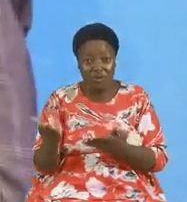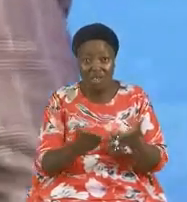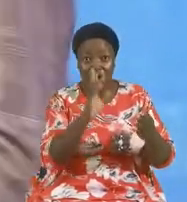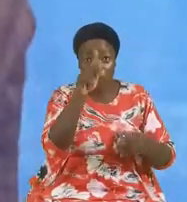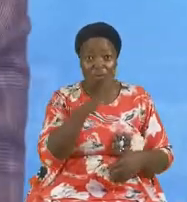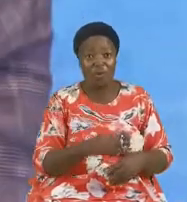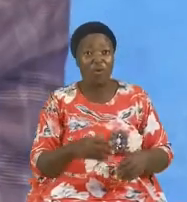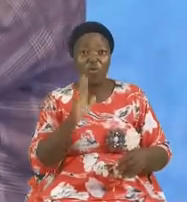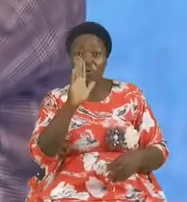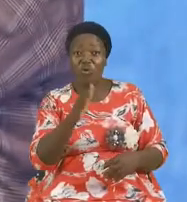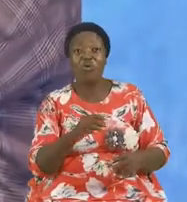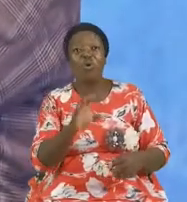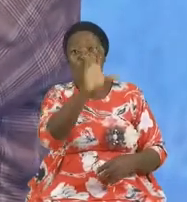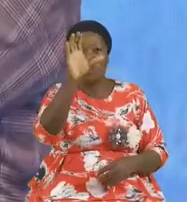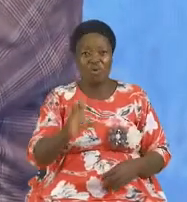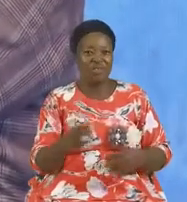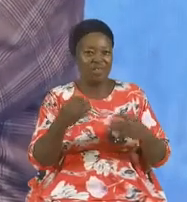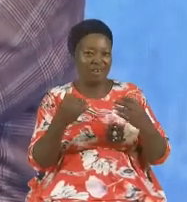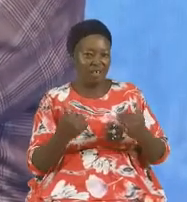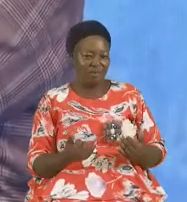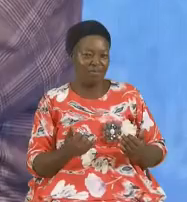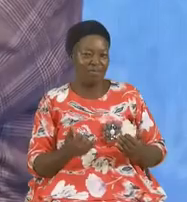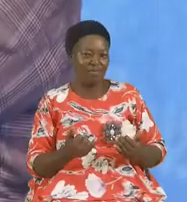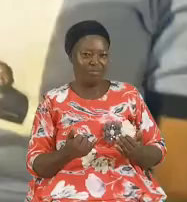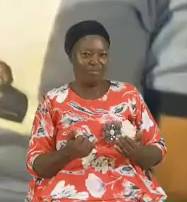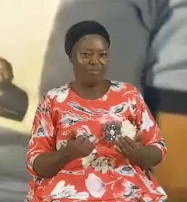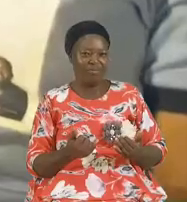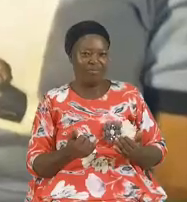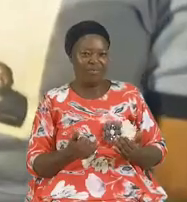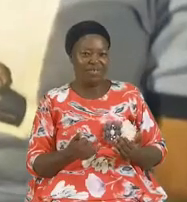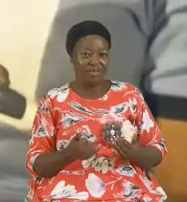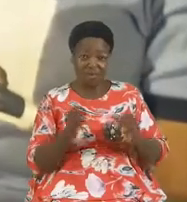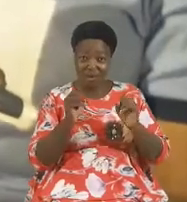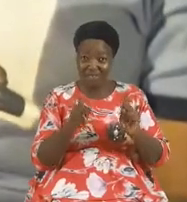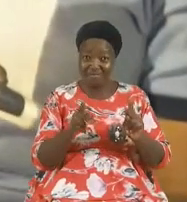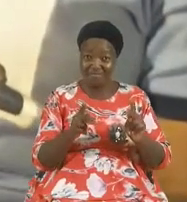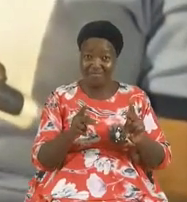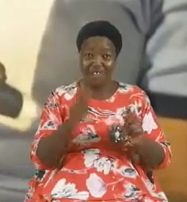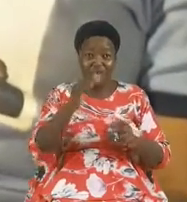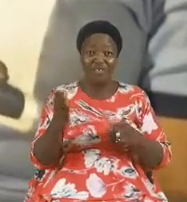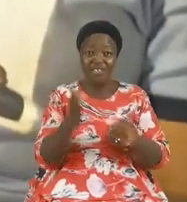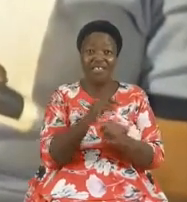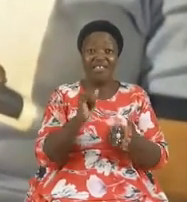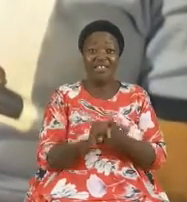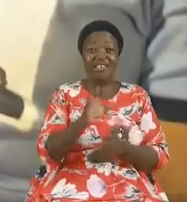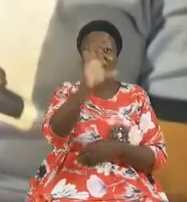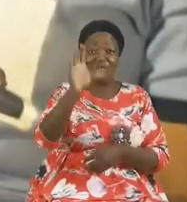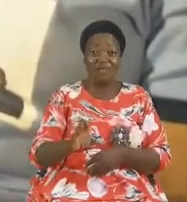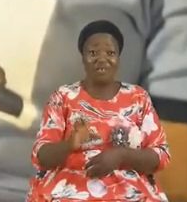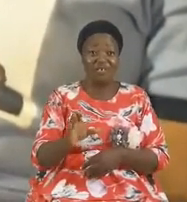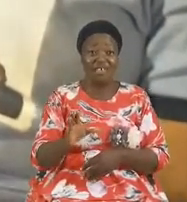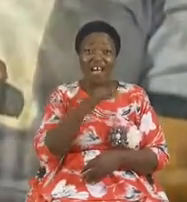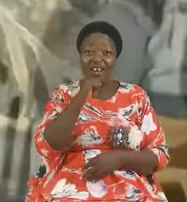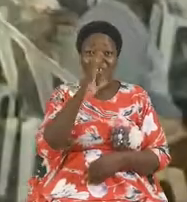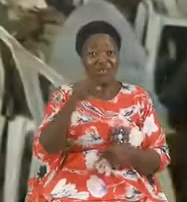You take up your cross. Is that all right? I said, is that all right? You take up that